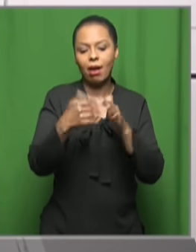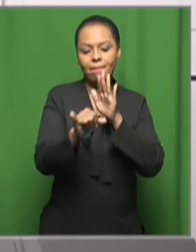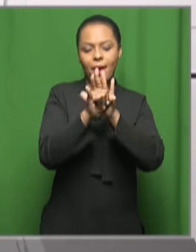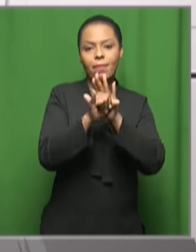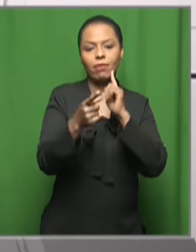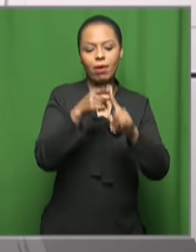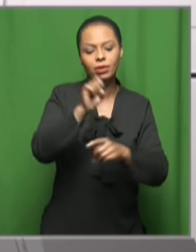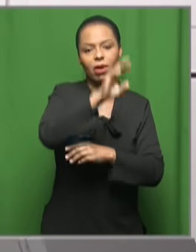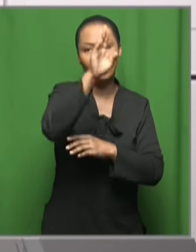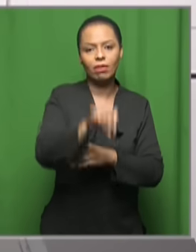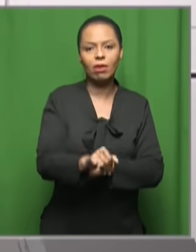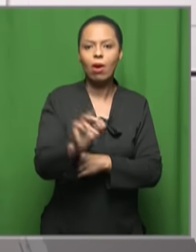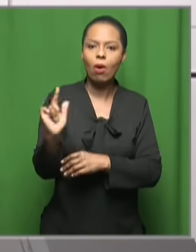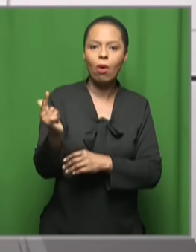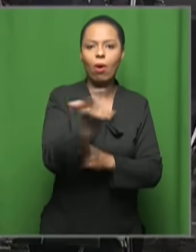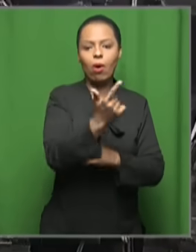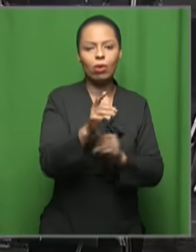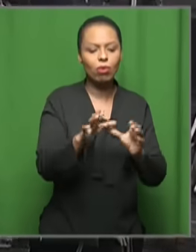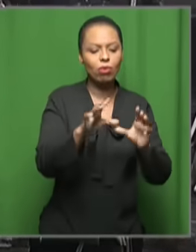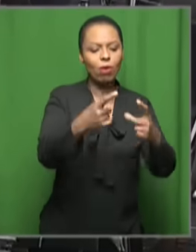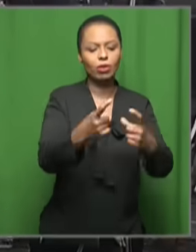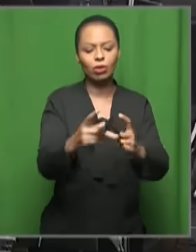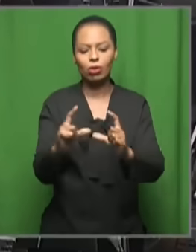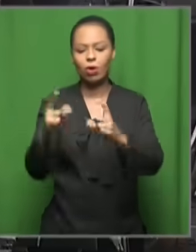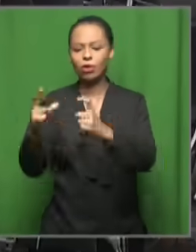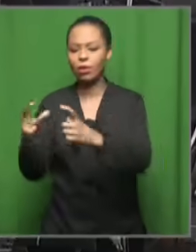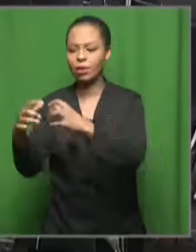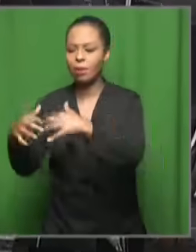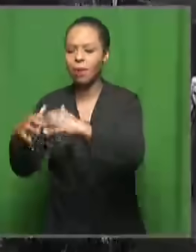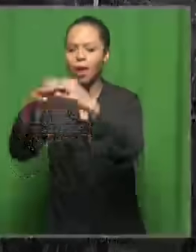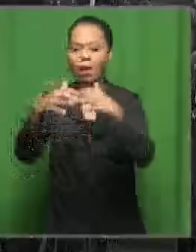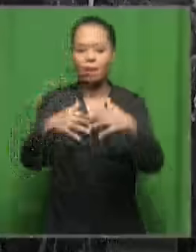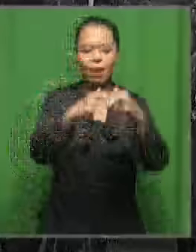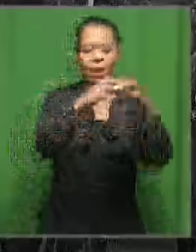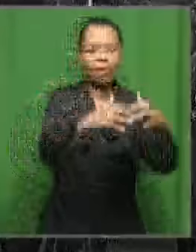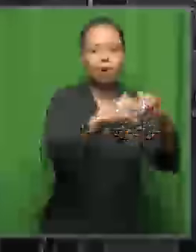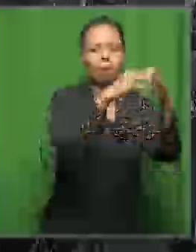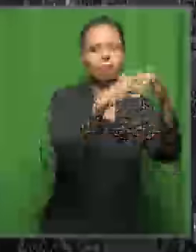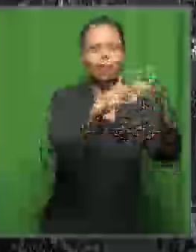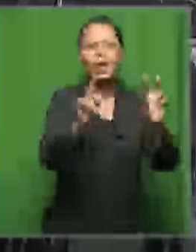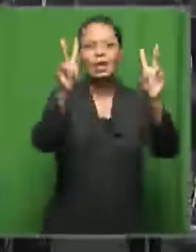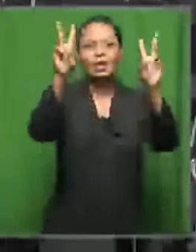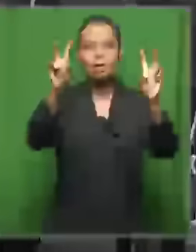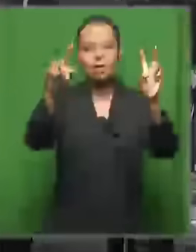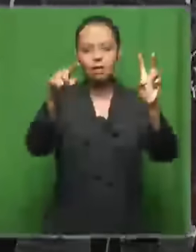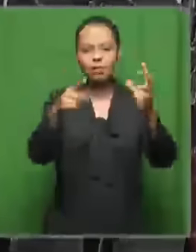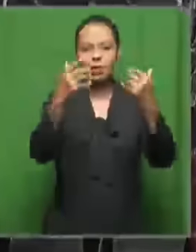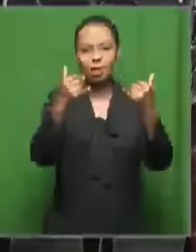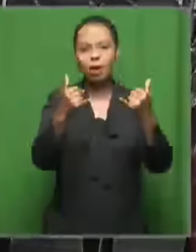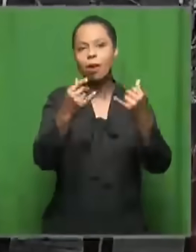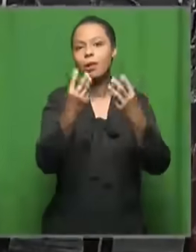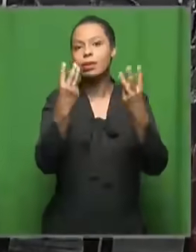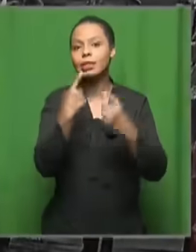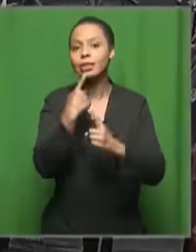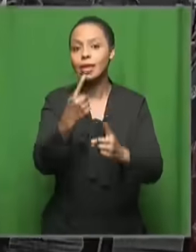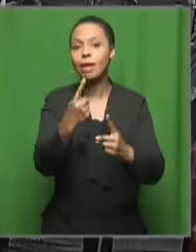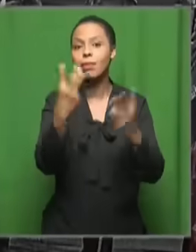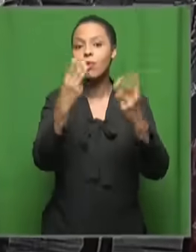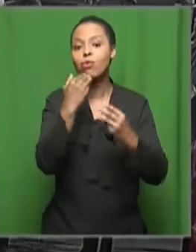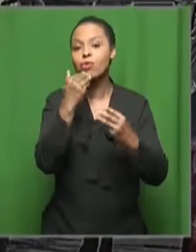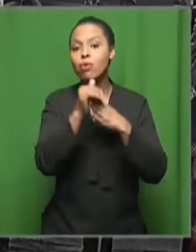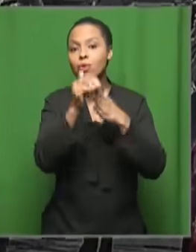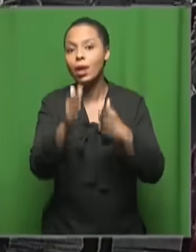domestically is all of these commissions playing out. Yeah. And the thread and the theme there is holding those that are in power to account.